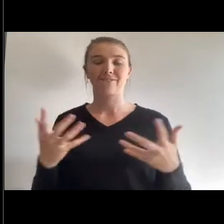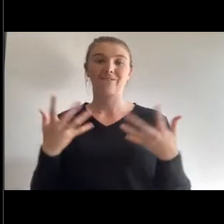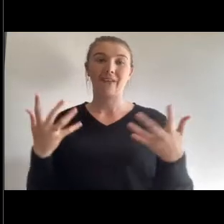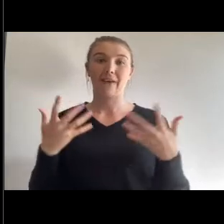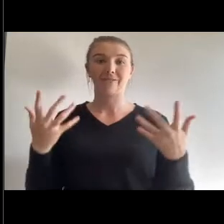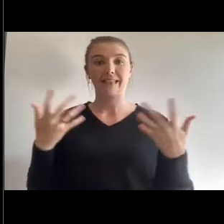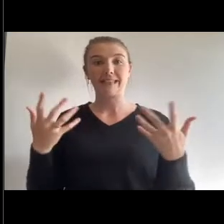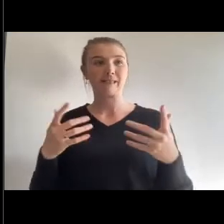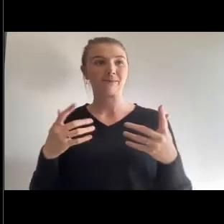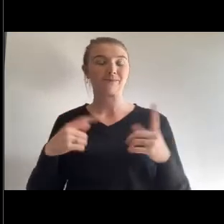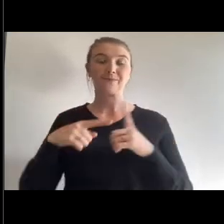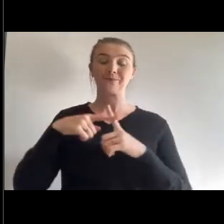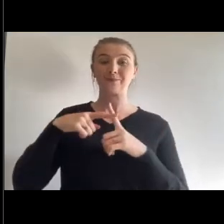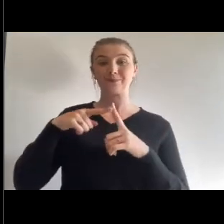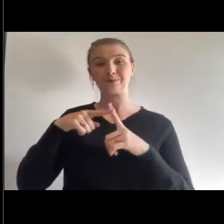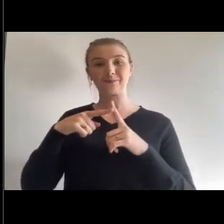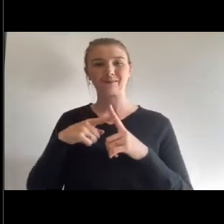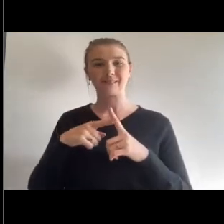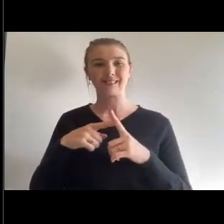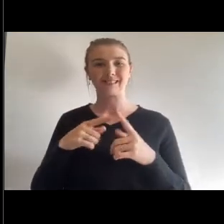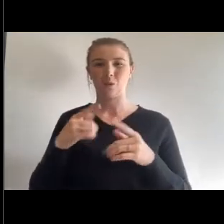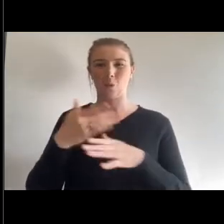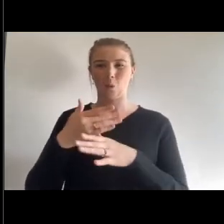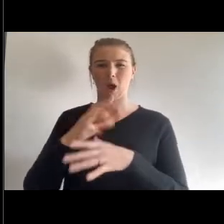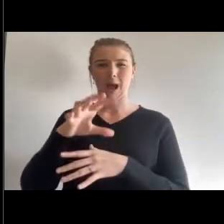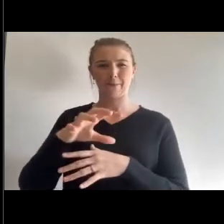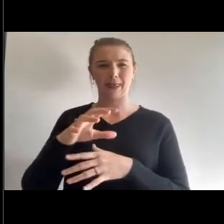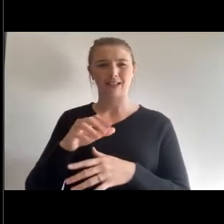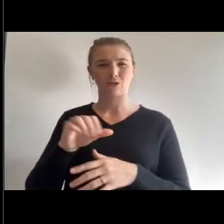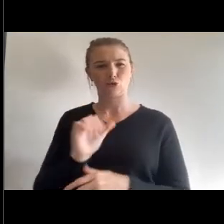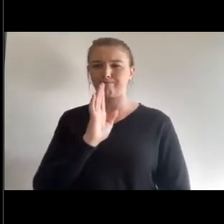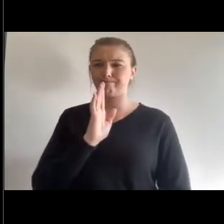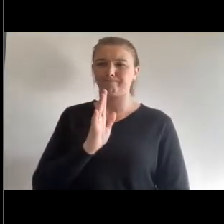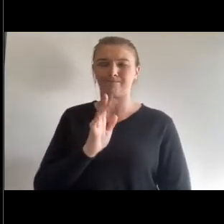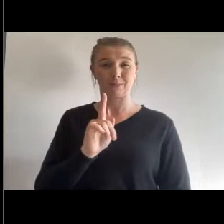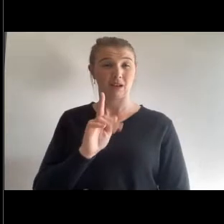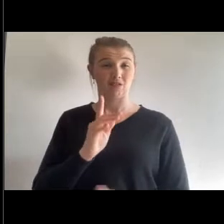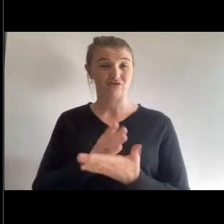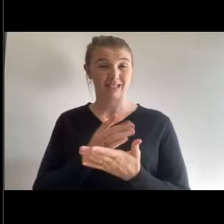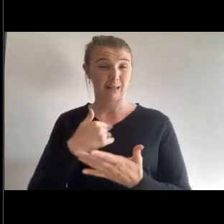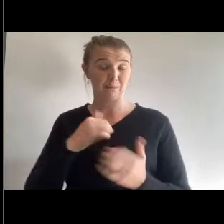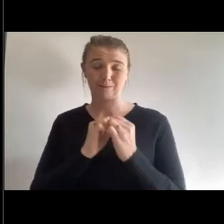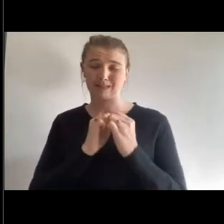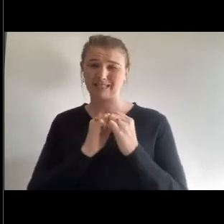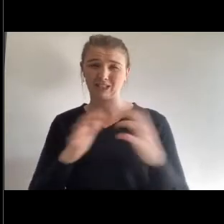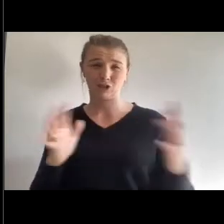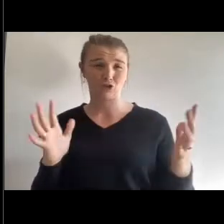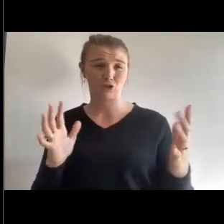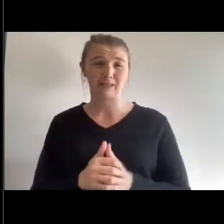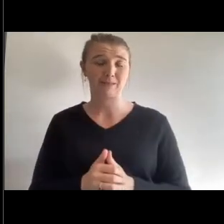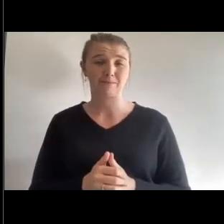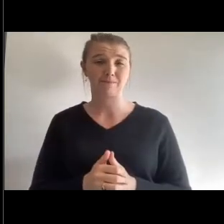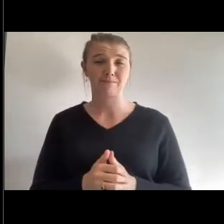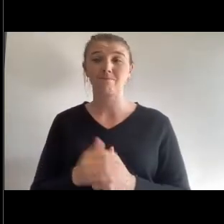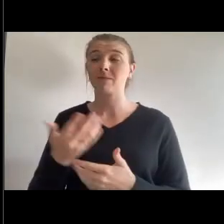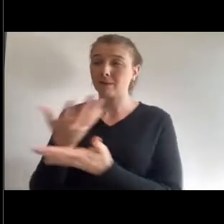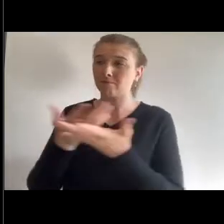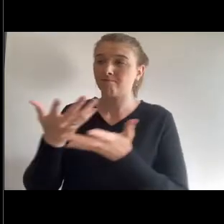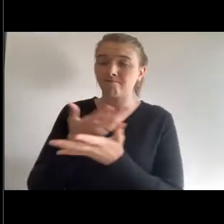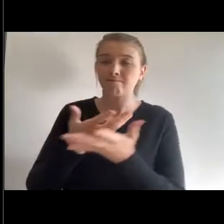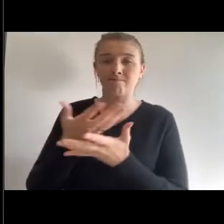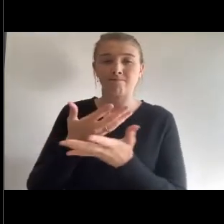workplace, but I would absolutely disagree. And again, the chemists that we spoke to in this study were very clear